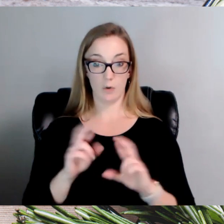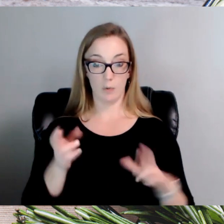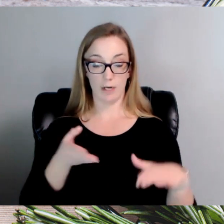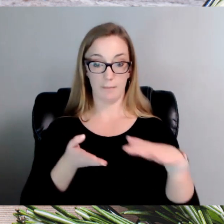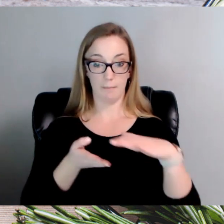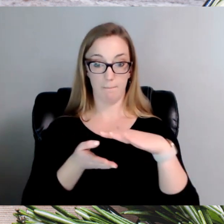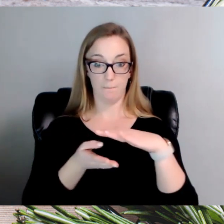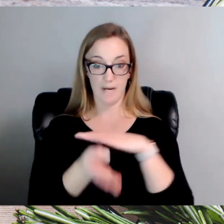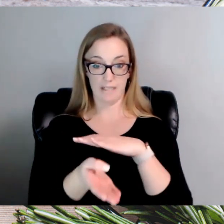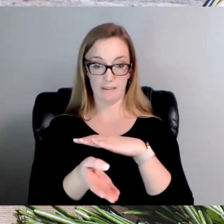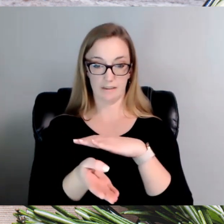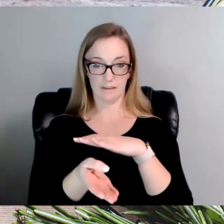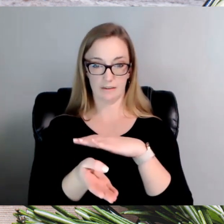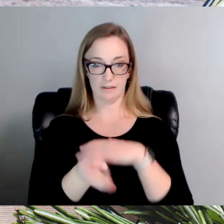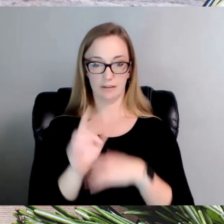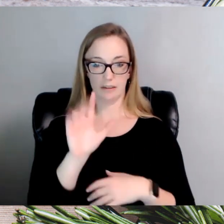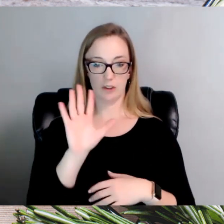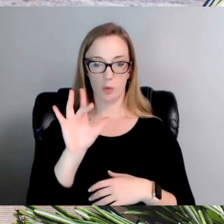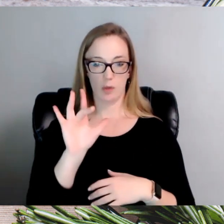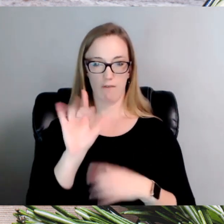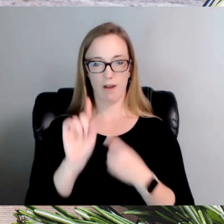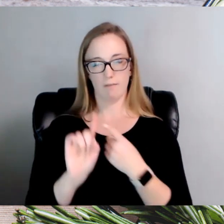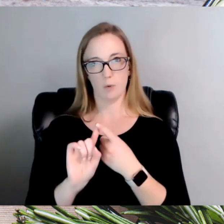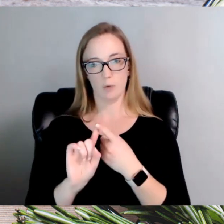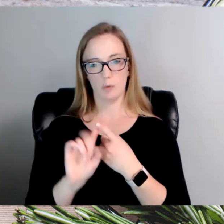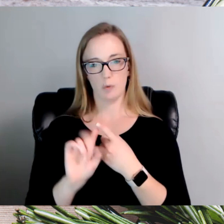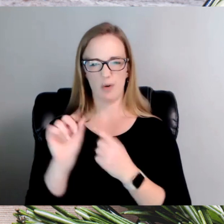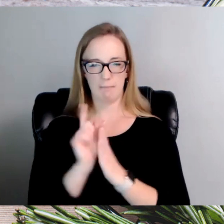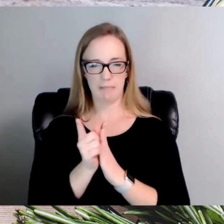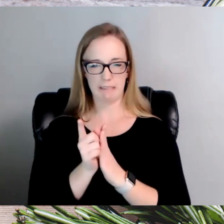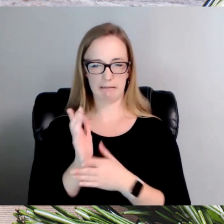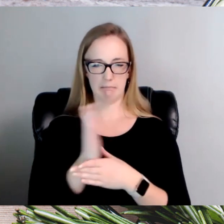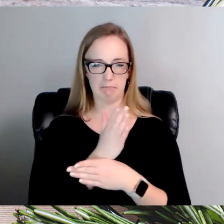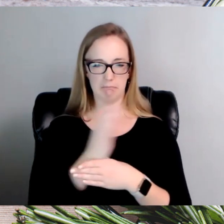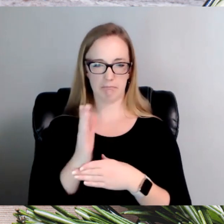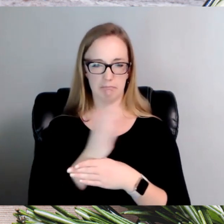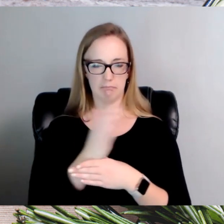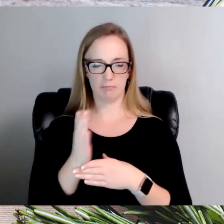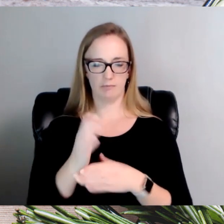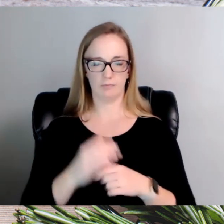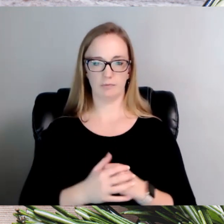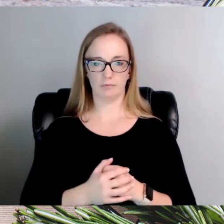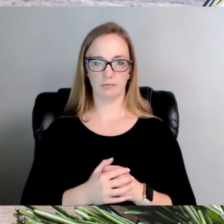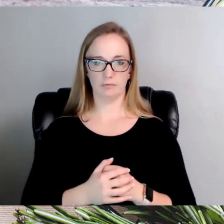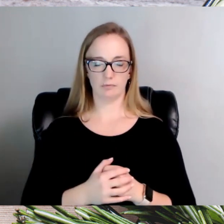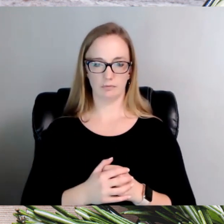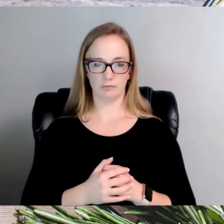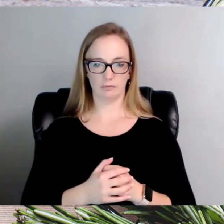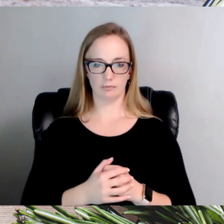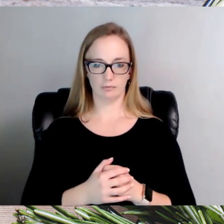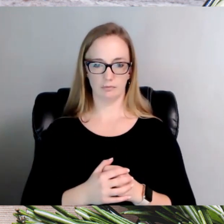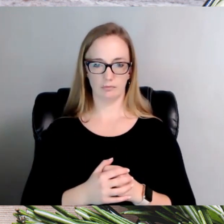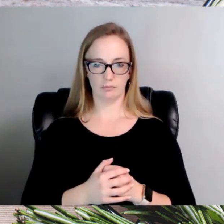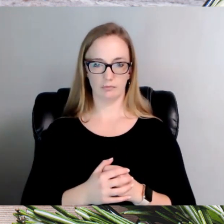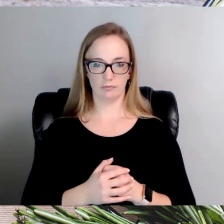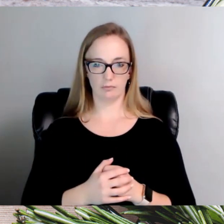storing. So store your unwashed Brussels sprouts in a perforated plastic bag for 3 days